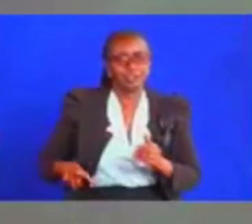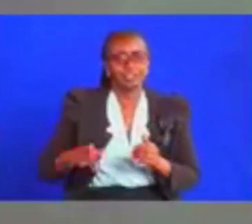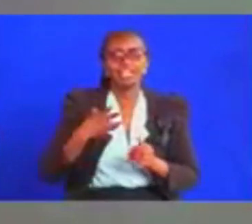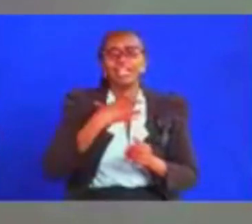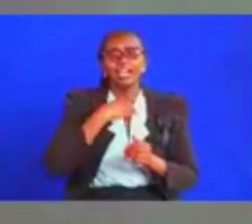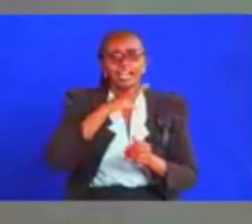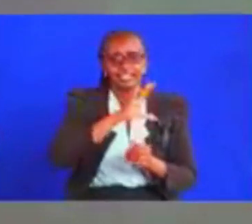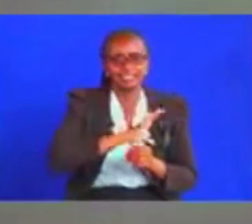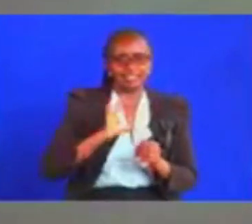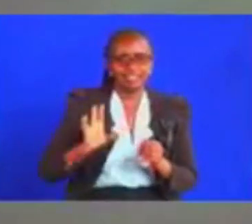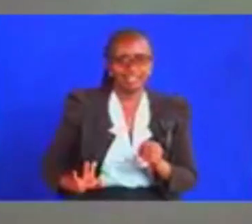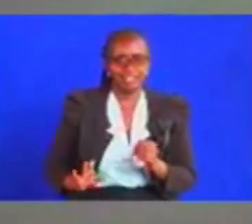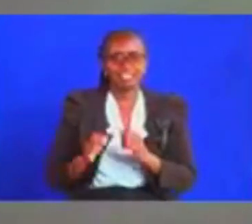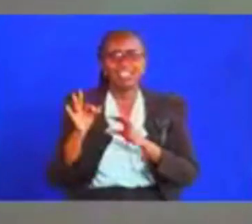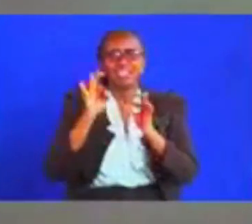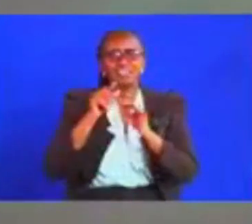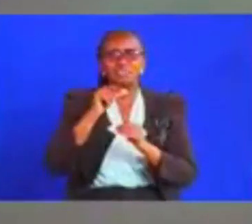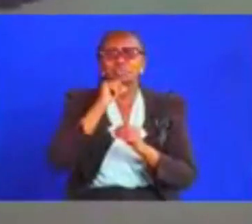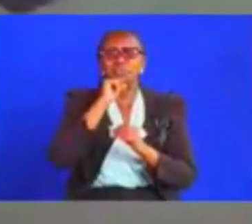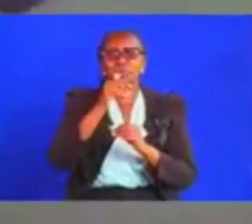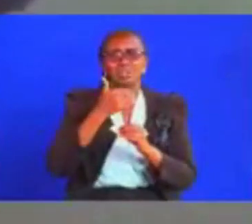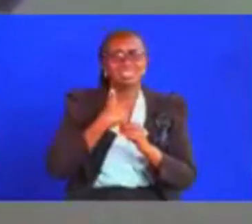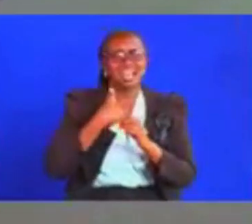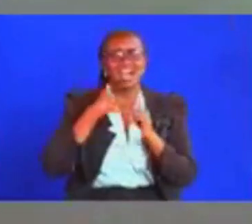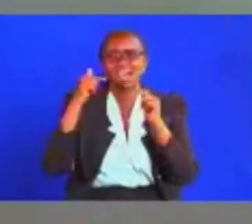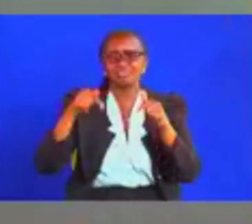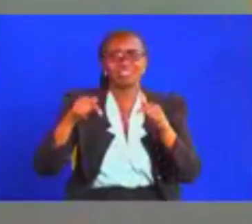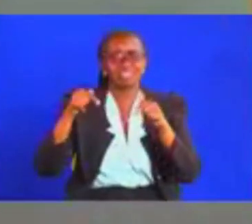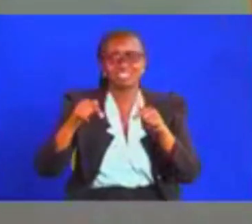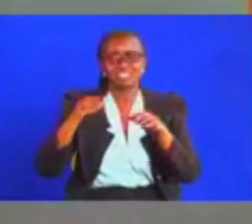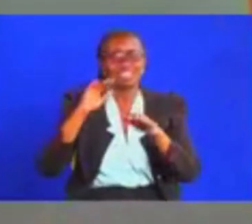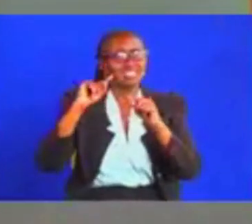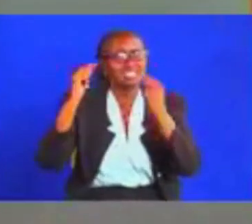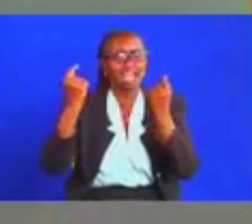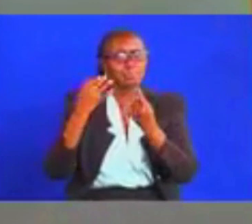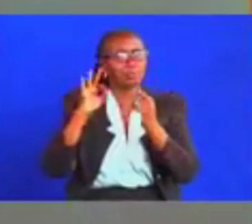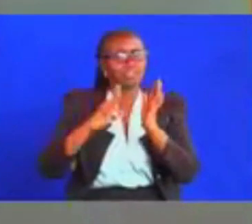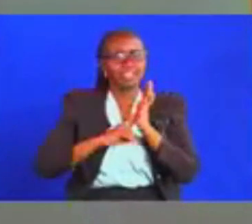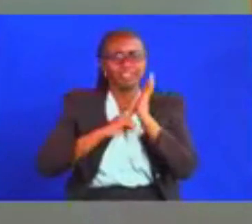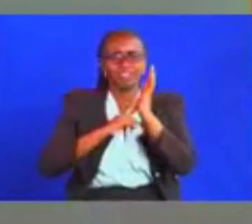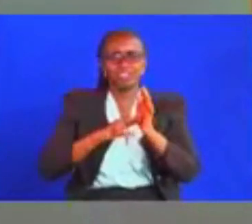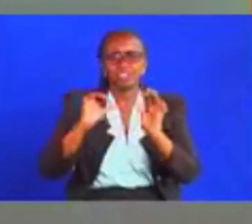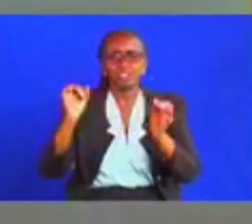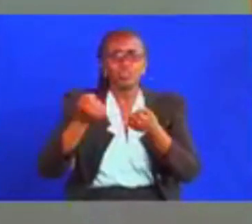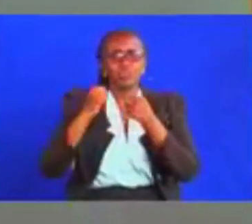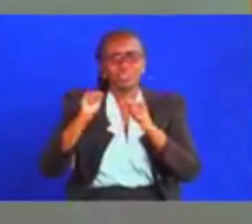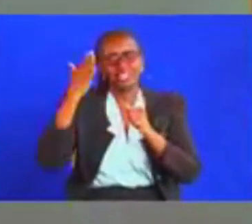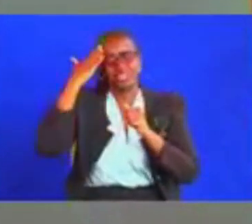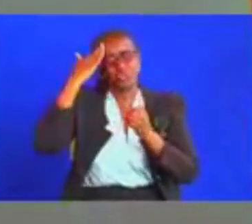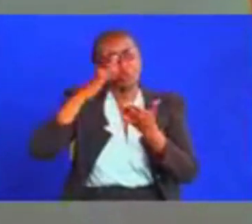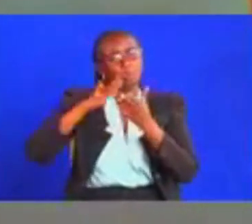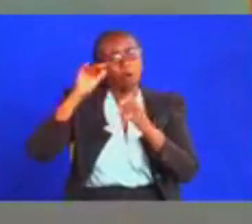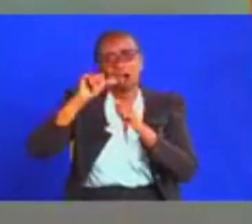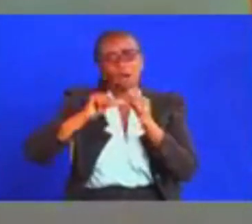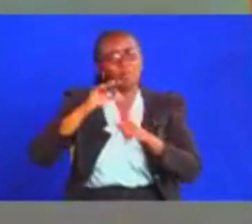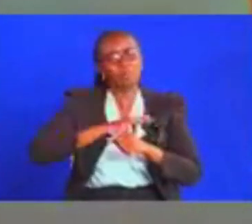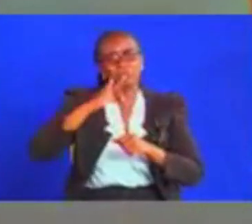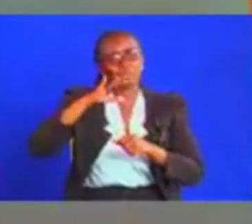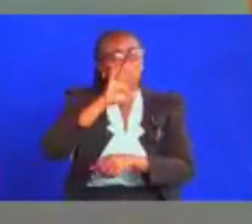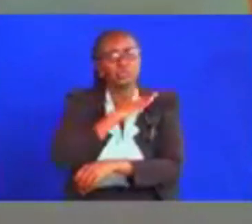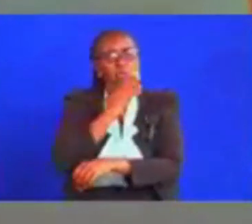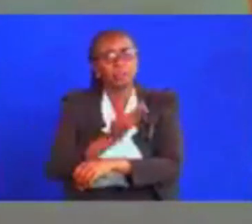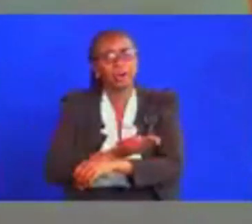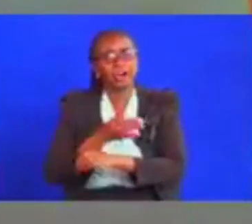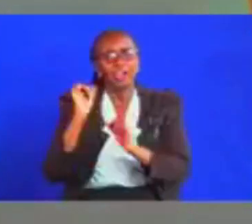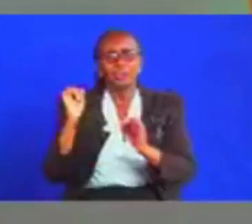Christ. If you do not have this tripartite revelation, you can never access genuine spiritual power, and you will never be an